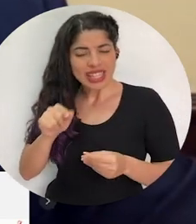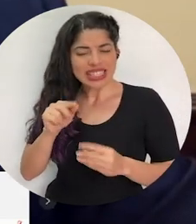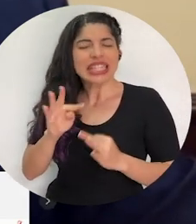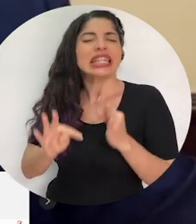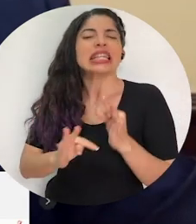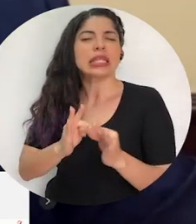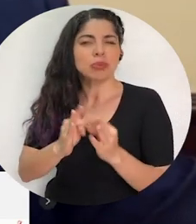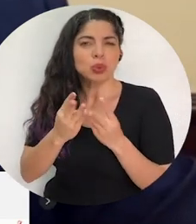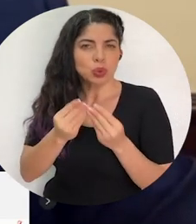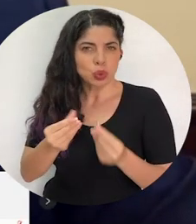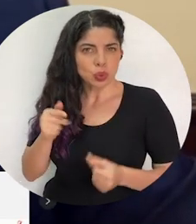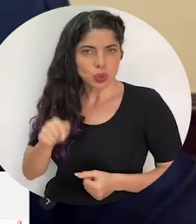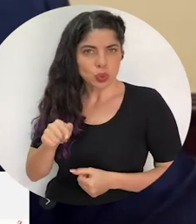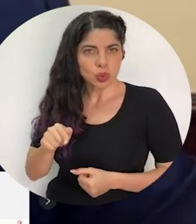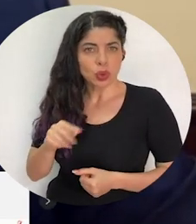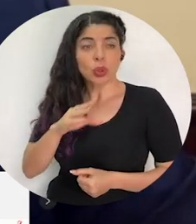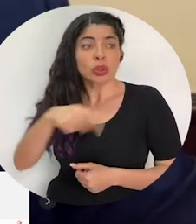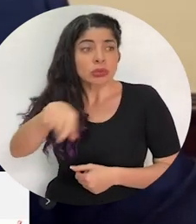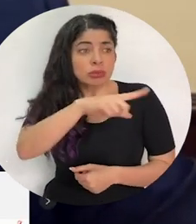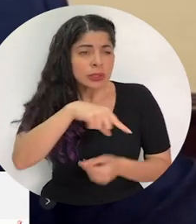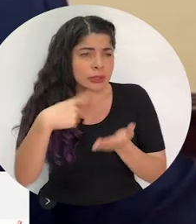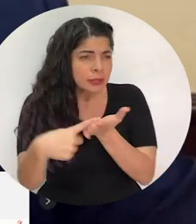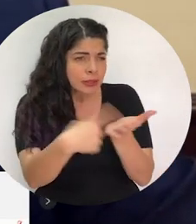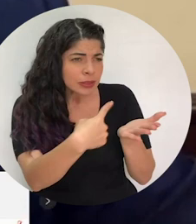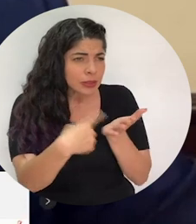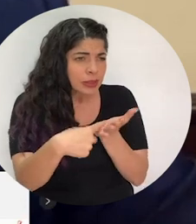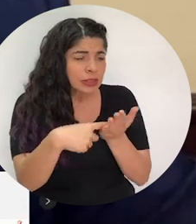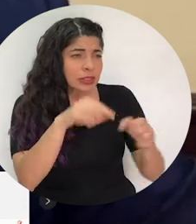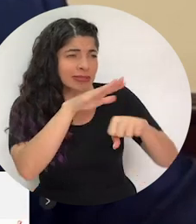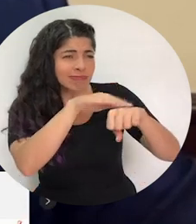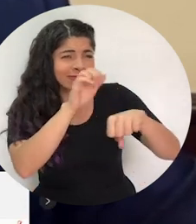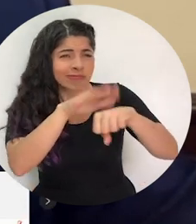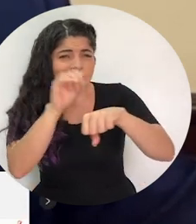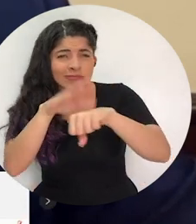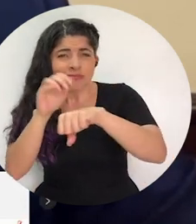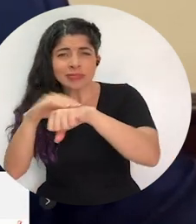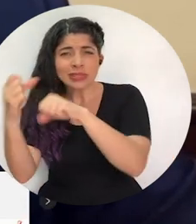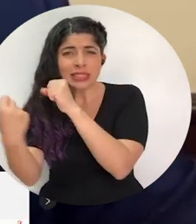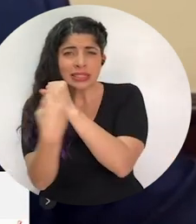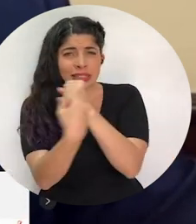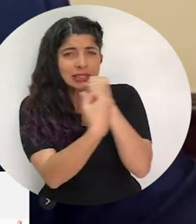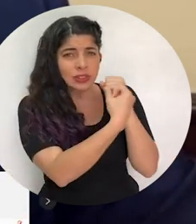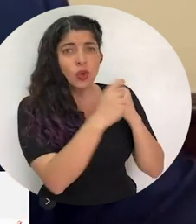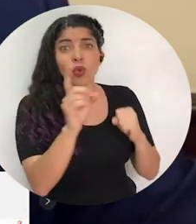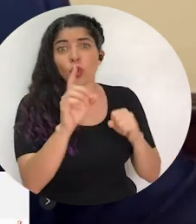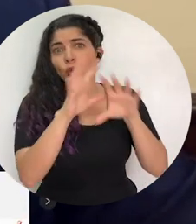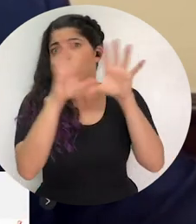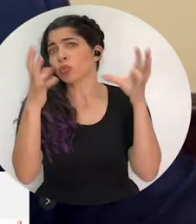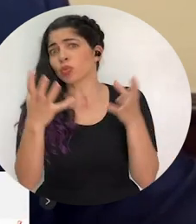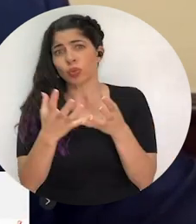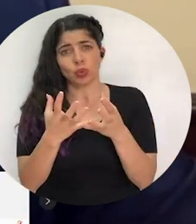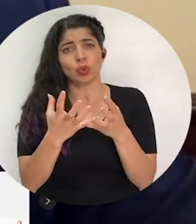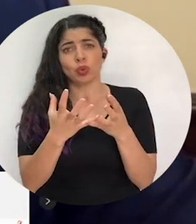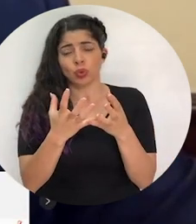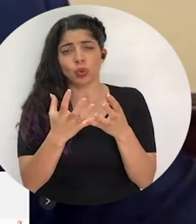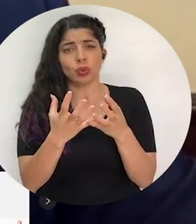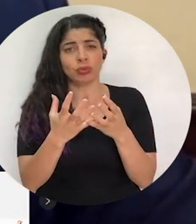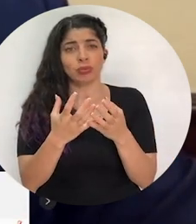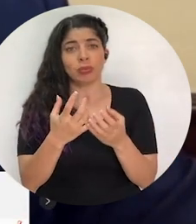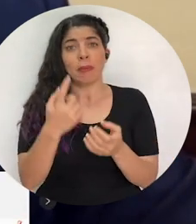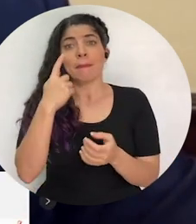kind of solution and discuss about it and recruit all the support around the globe